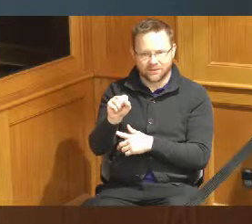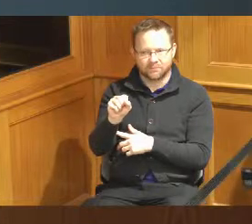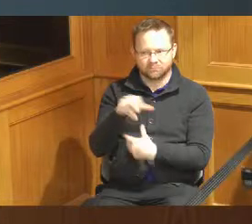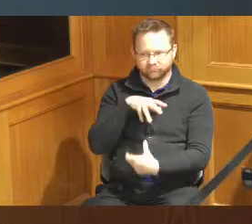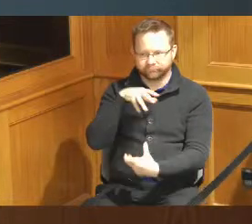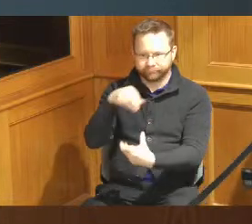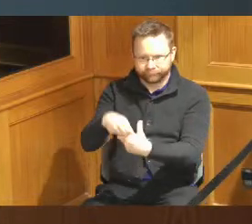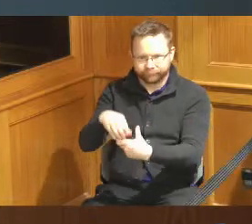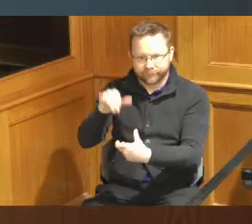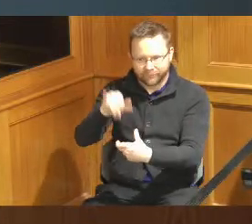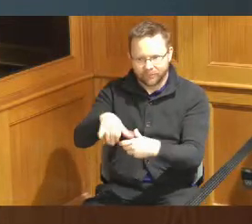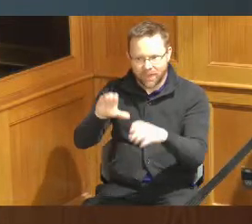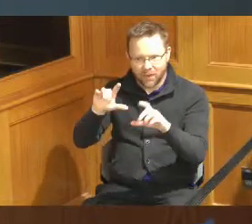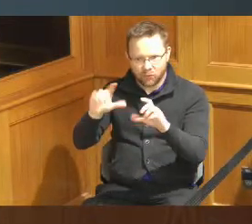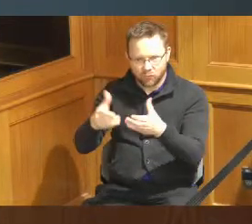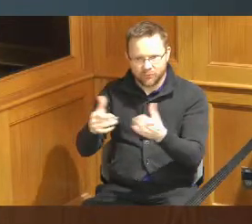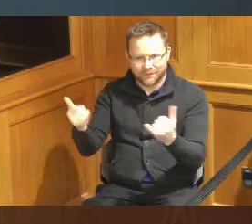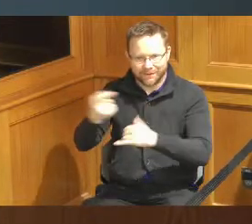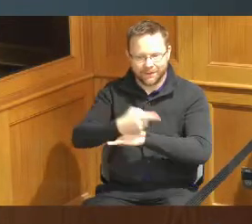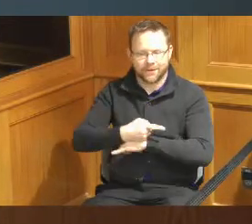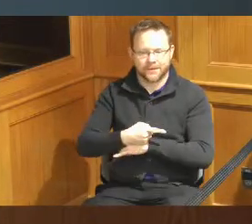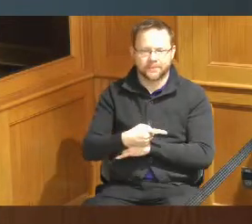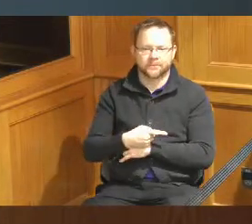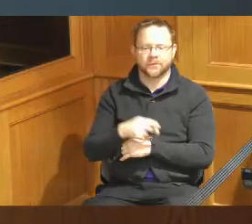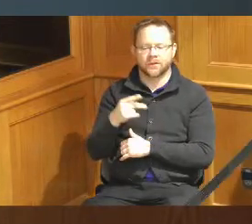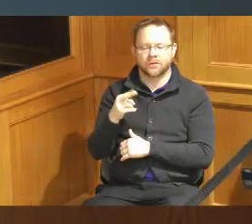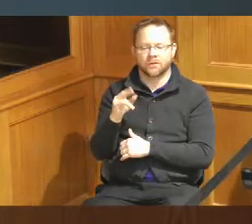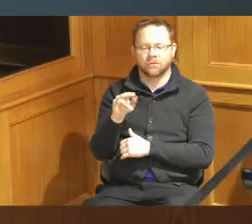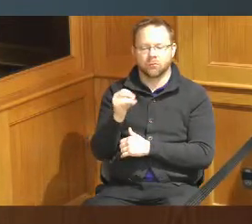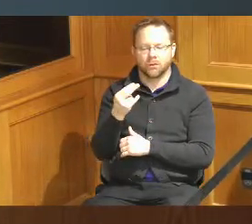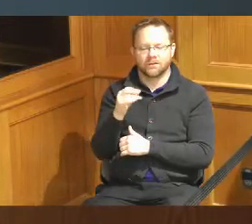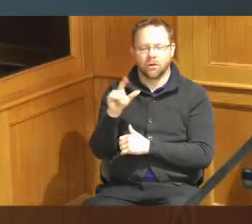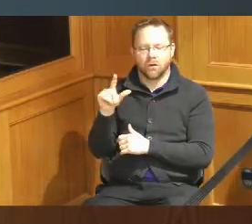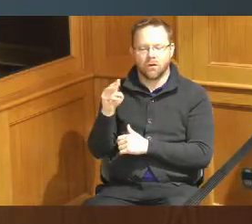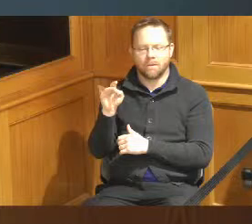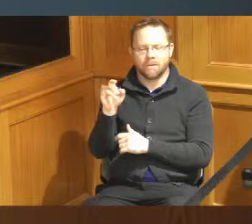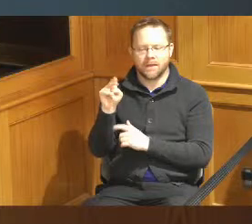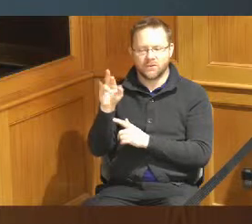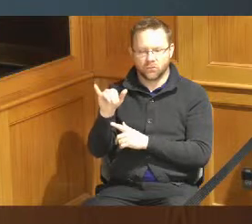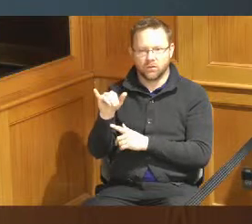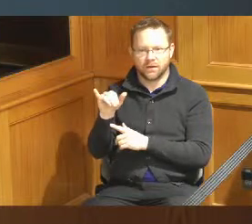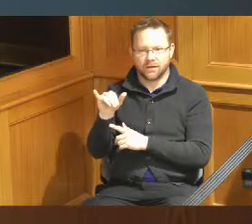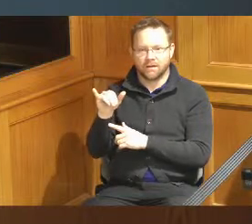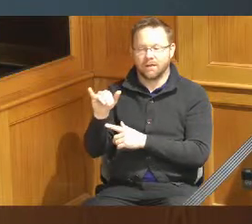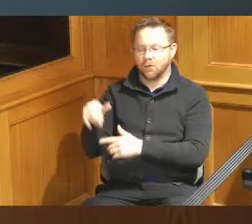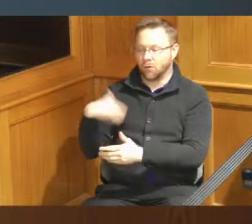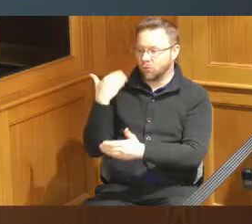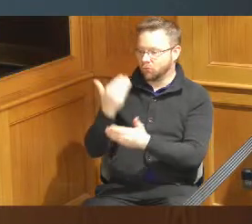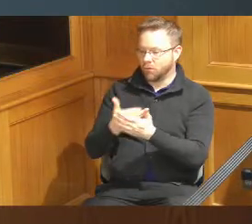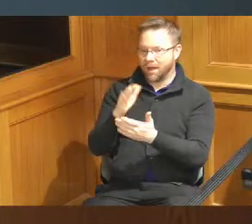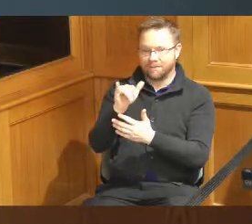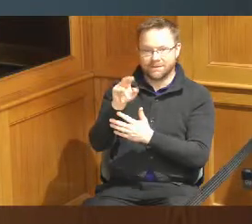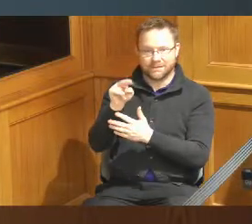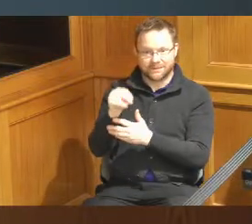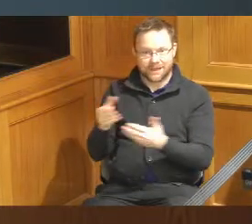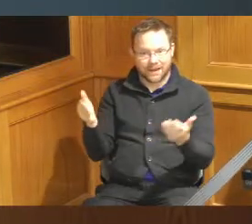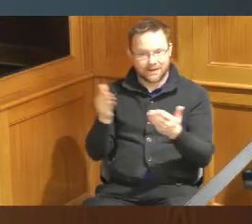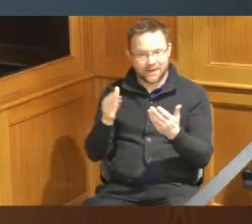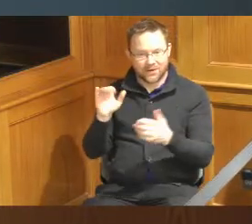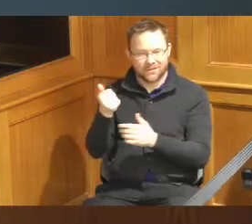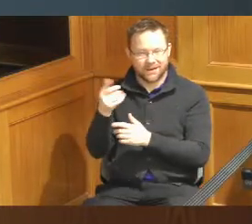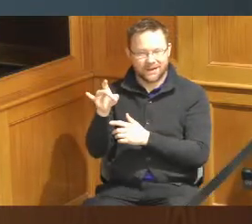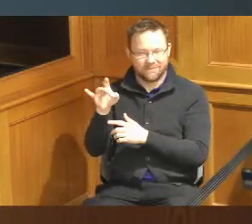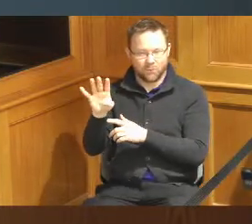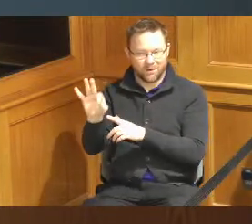in the Brotherhood today. And whereas Prince Hall Masonry was brought to Cincinnati, Ohio in